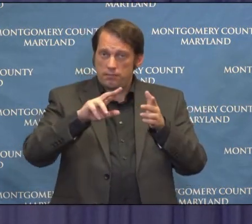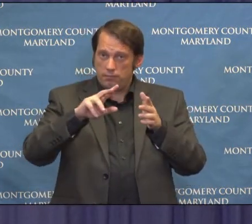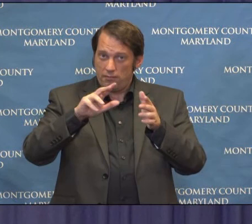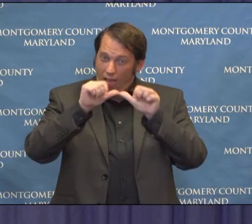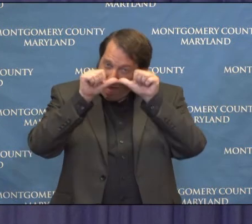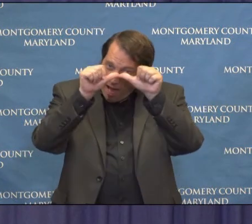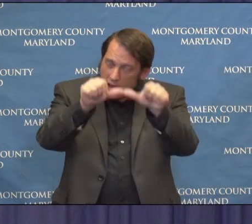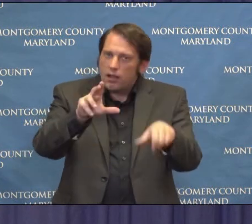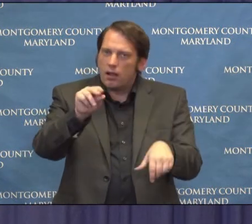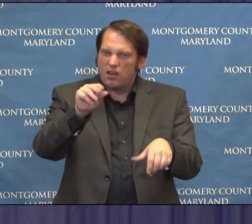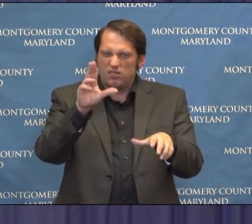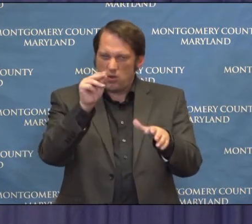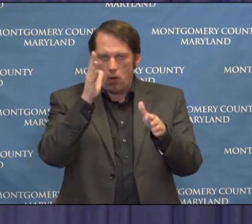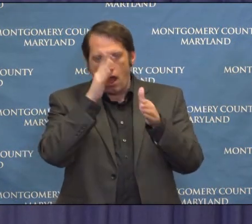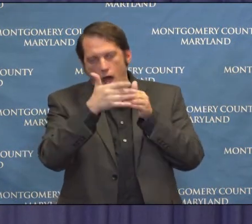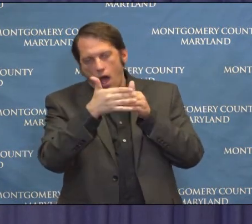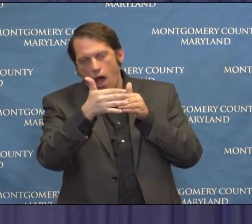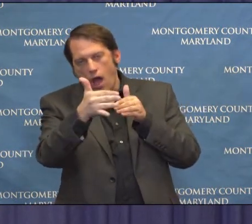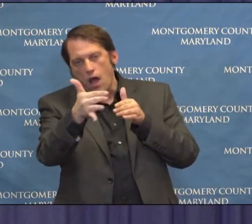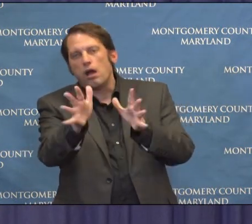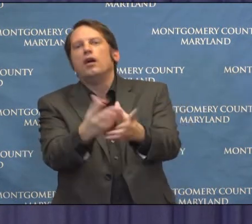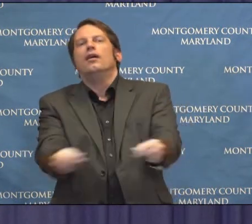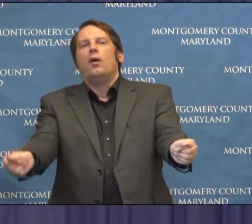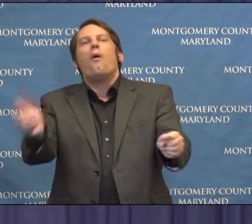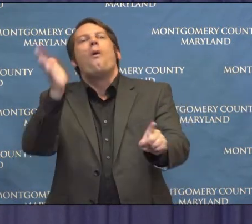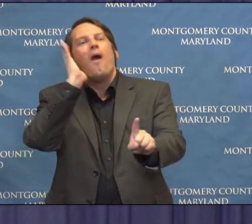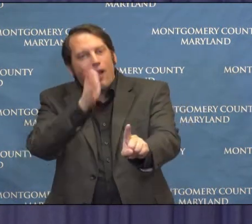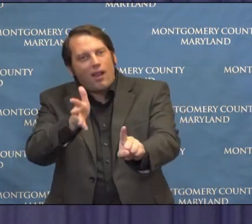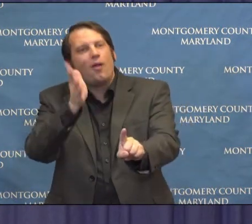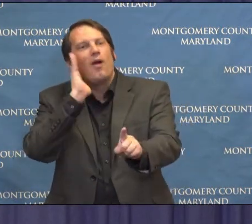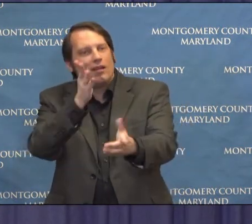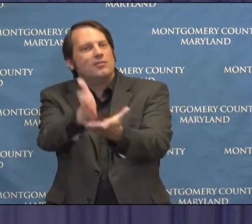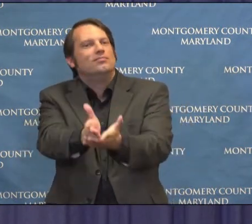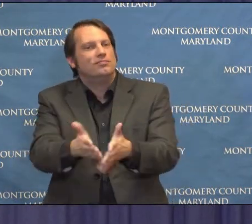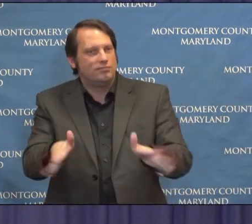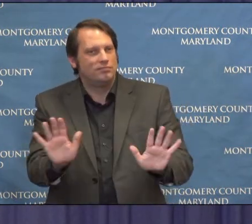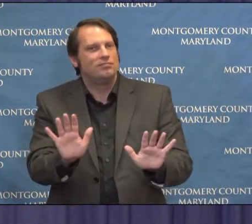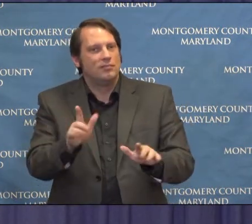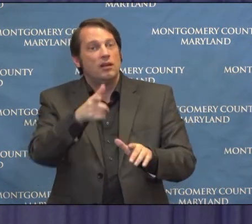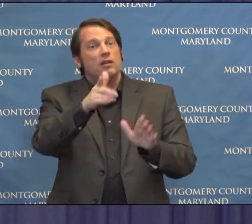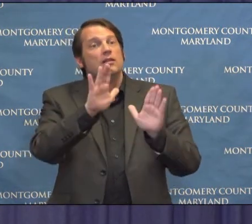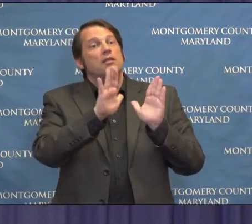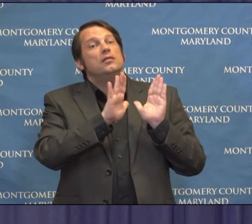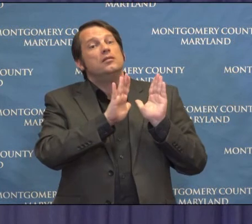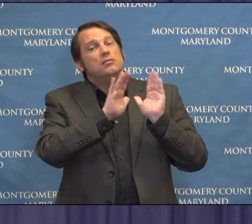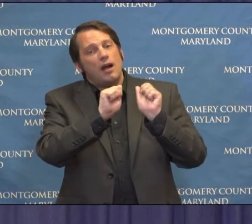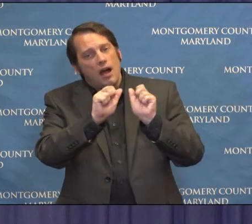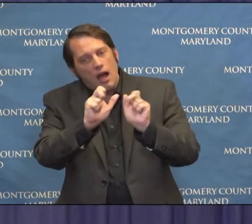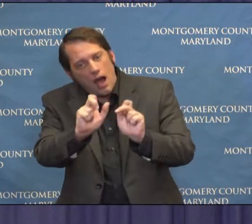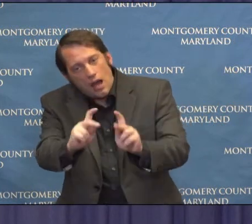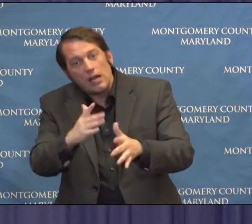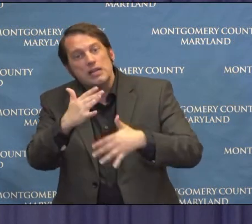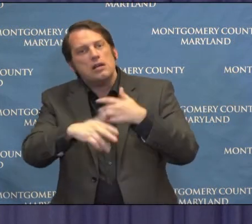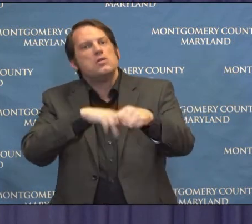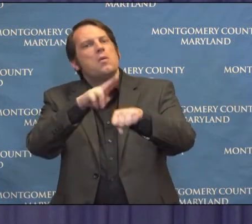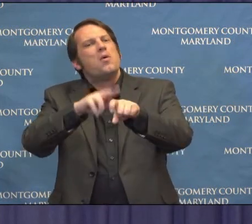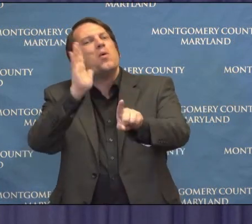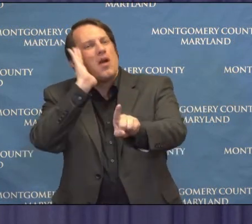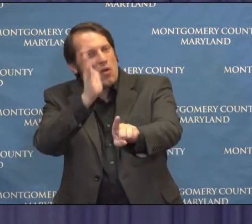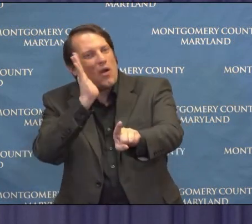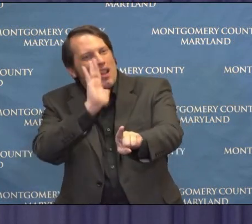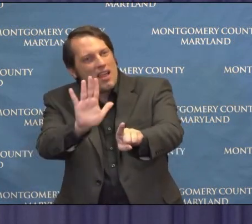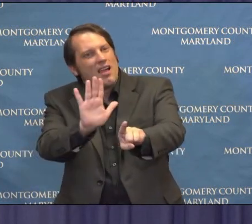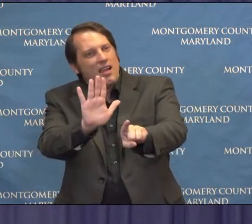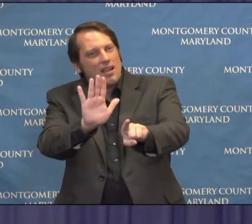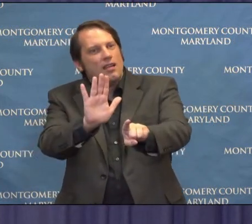life will go back to some form of normal, and some form of normal will you know, leave us with lives that are far more enjoyable than they are now,